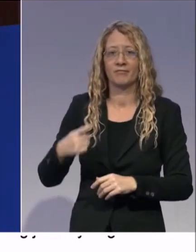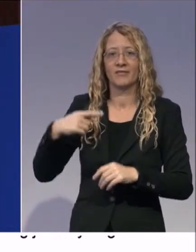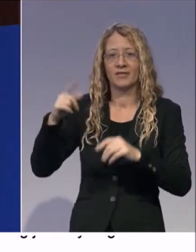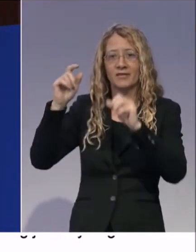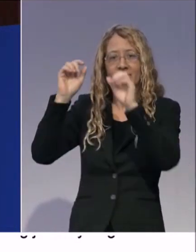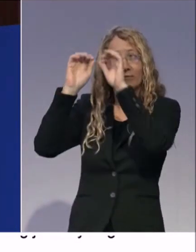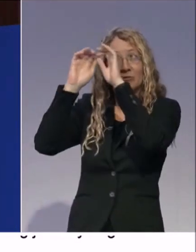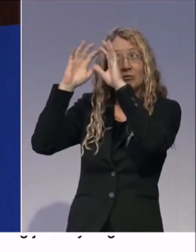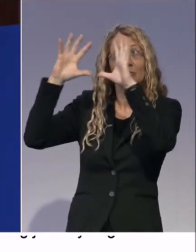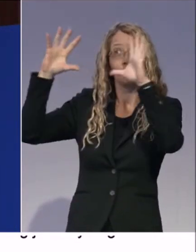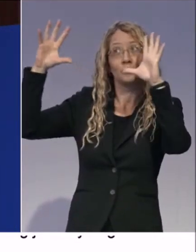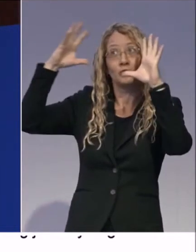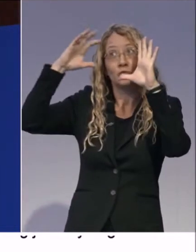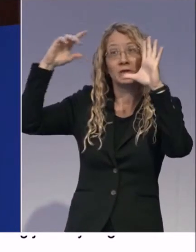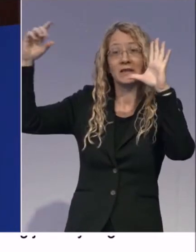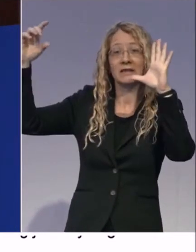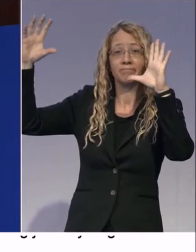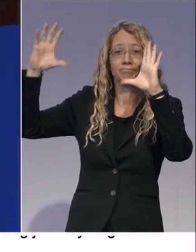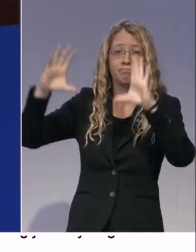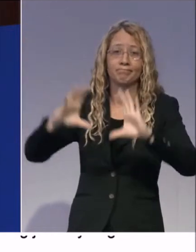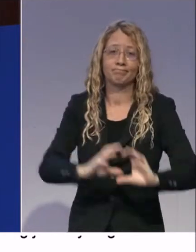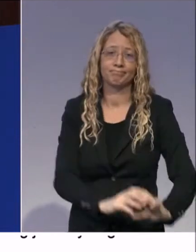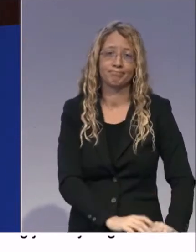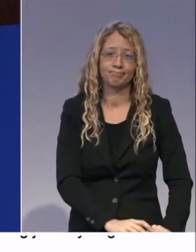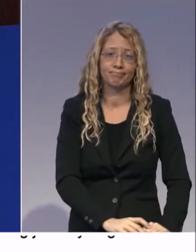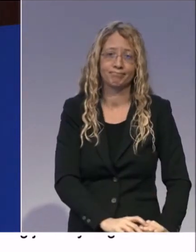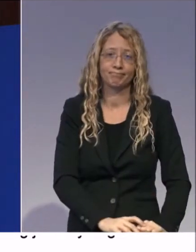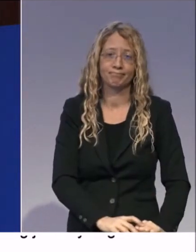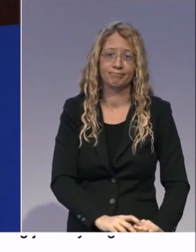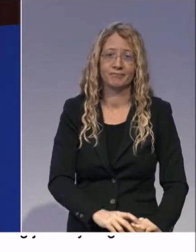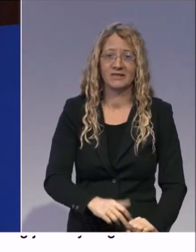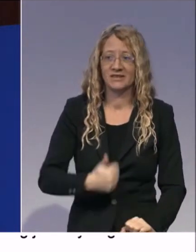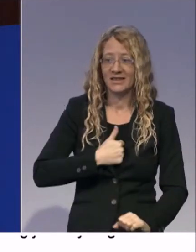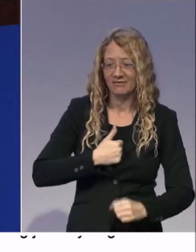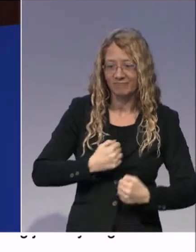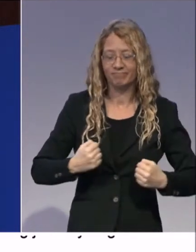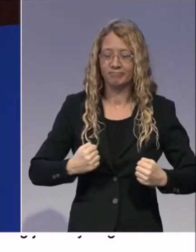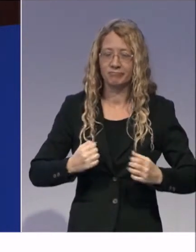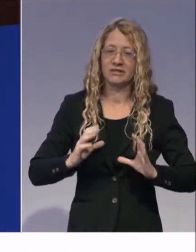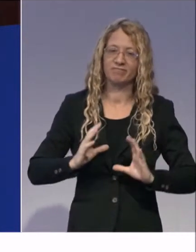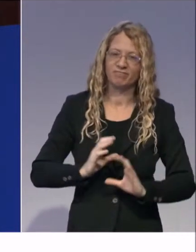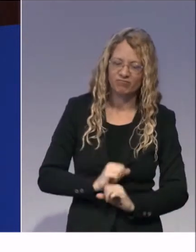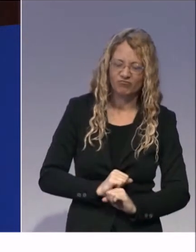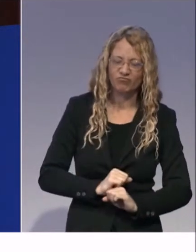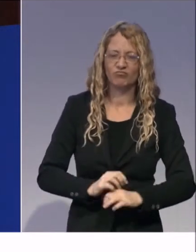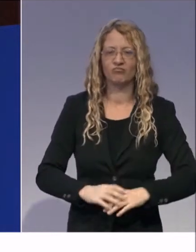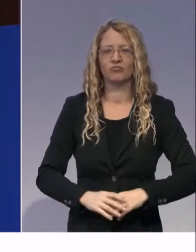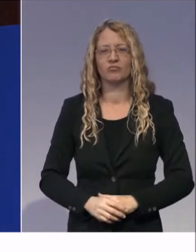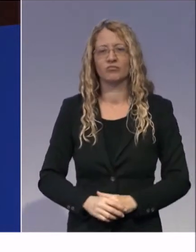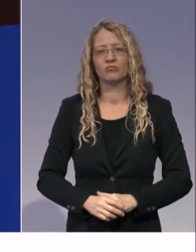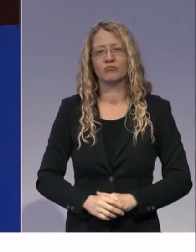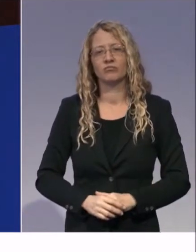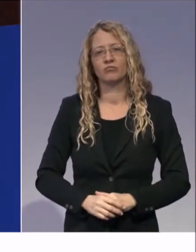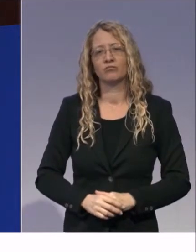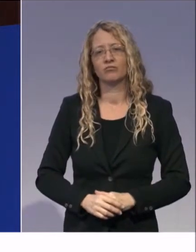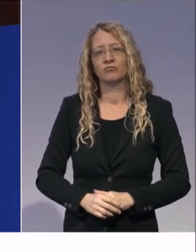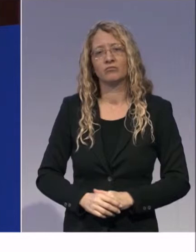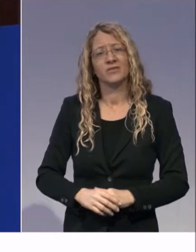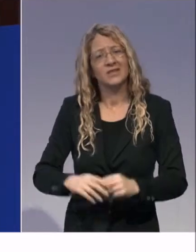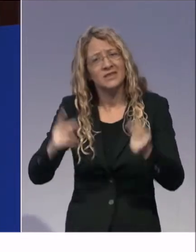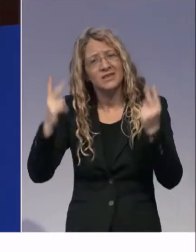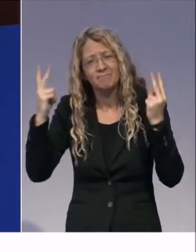And we need to convince them that to start dream,